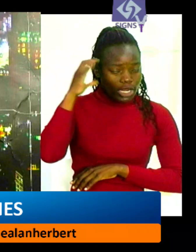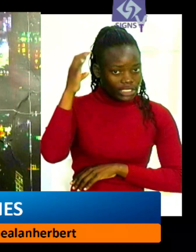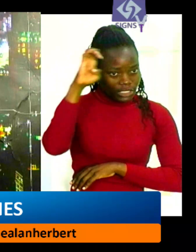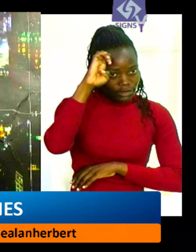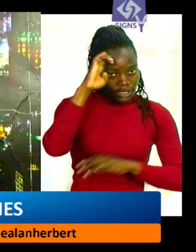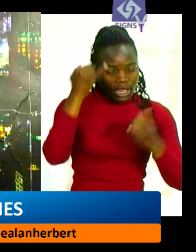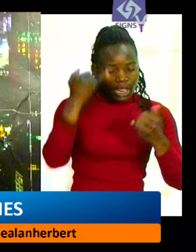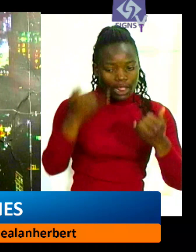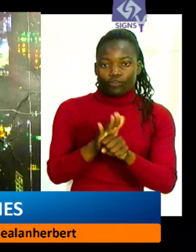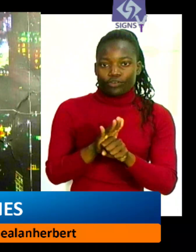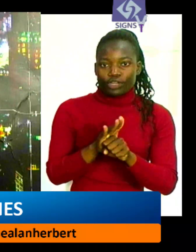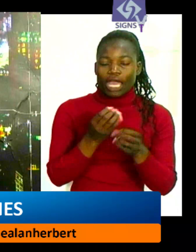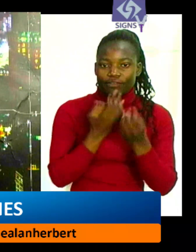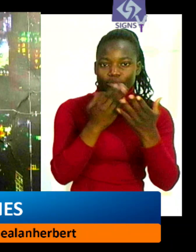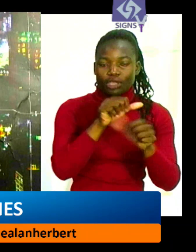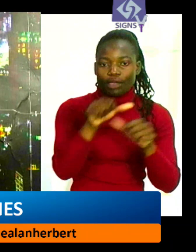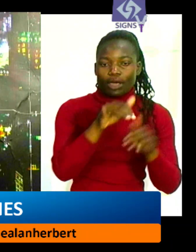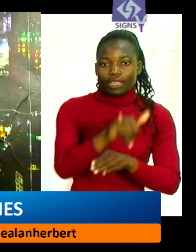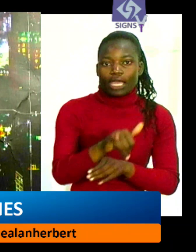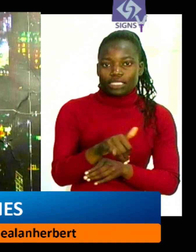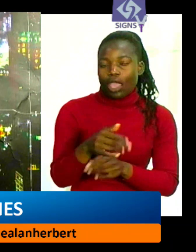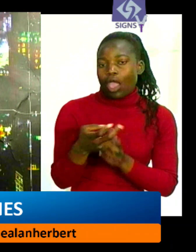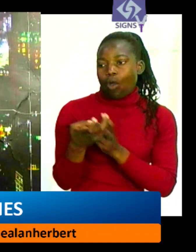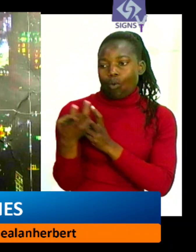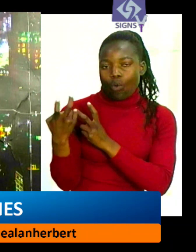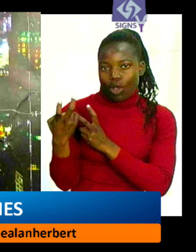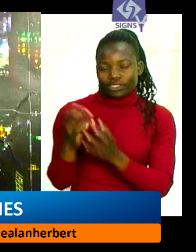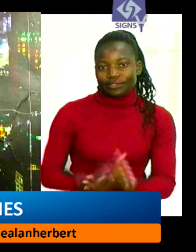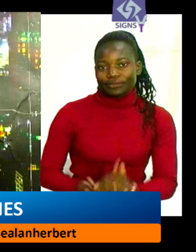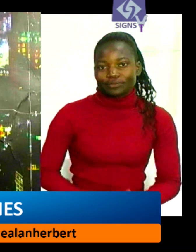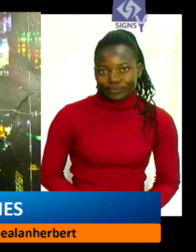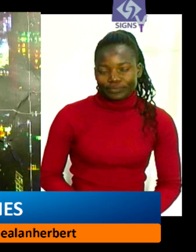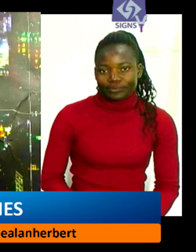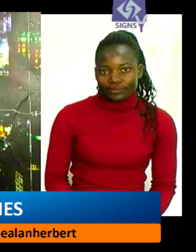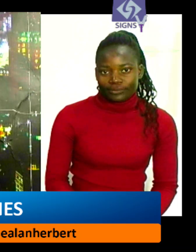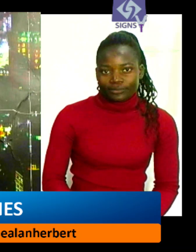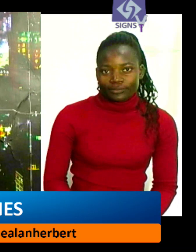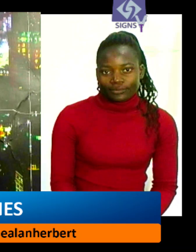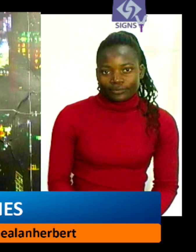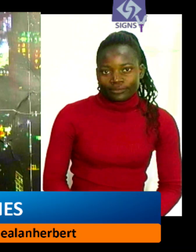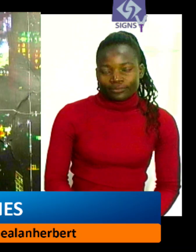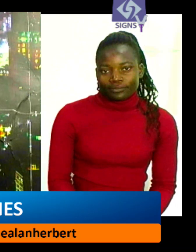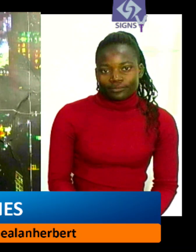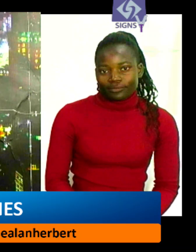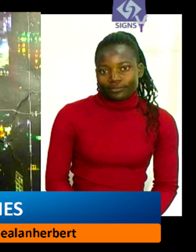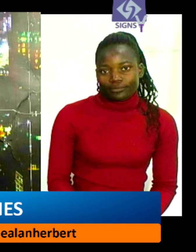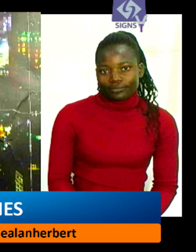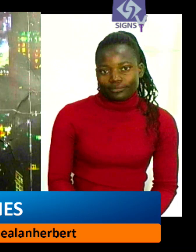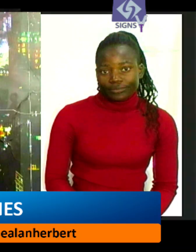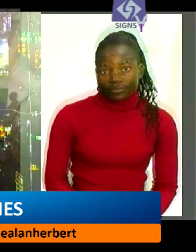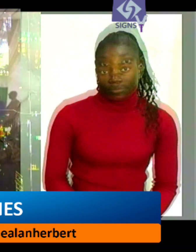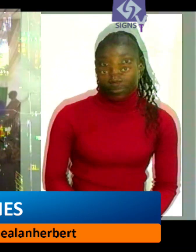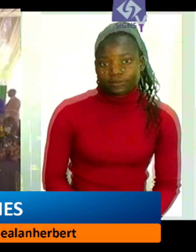tertiary education. Here is a breakdown of what exactly that new grading system looks